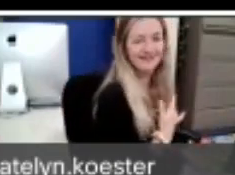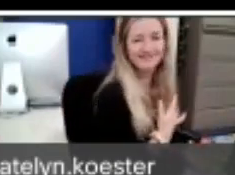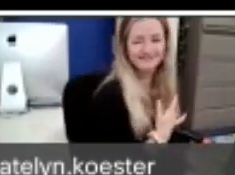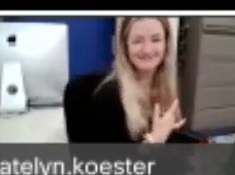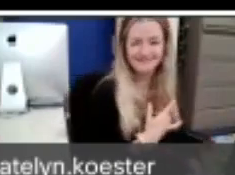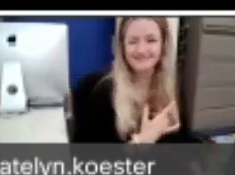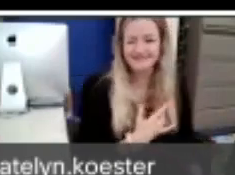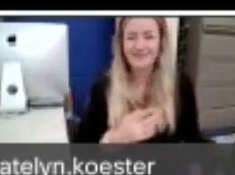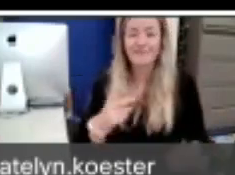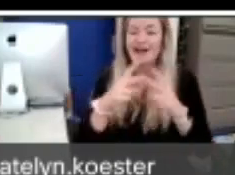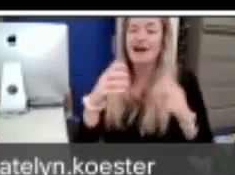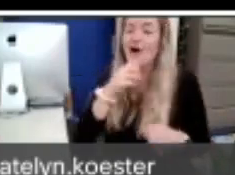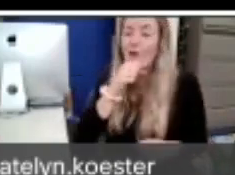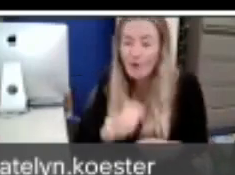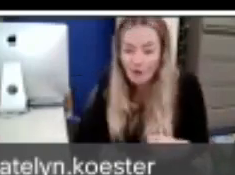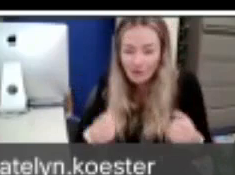Happy birthday.